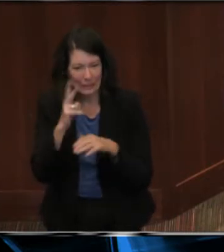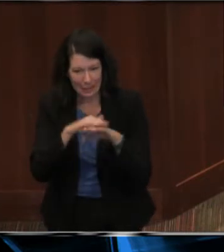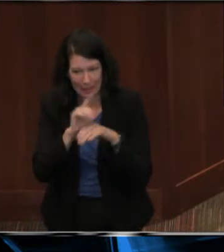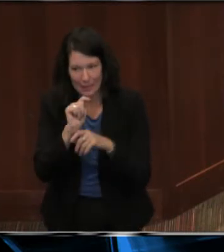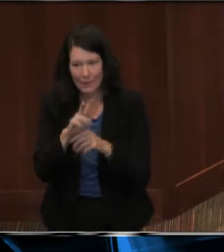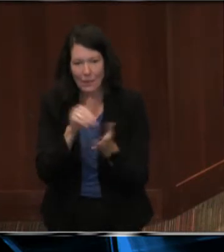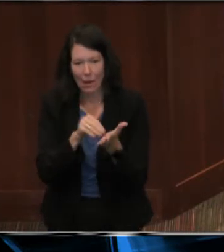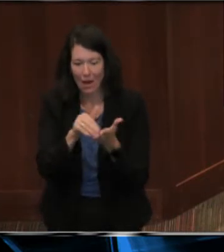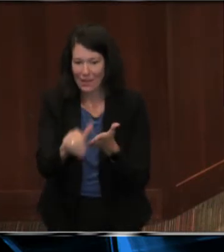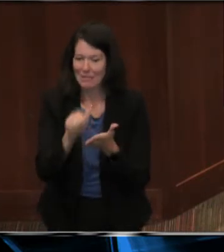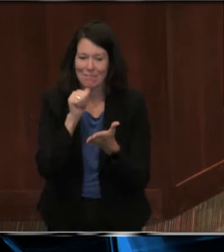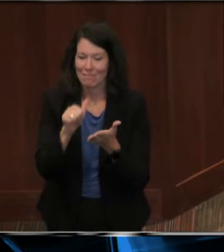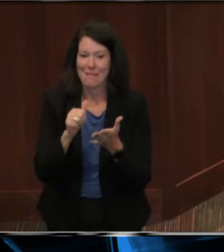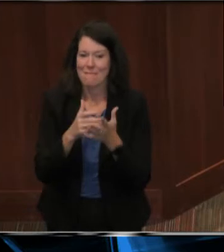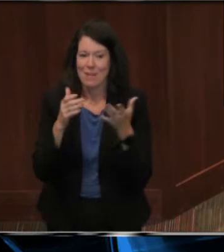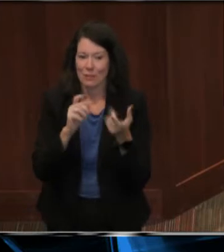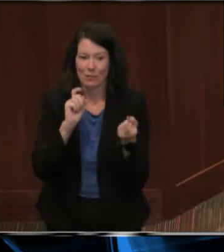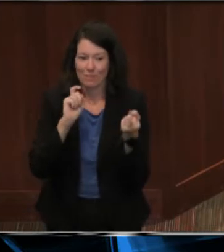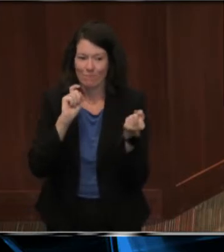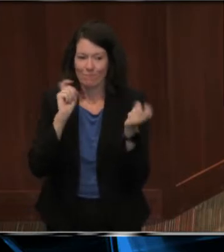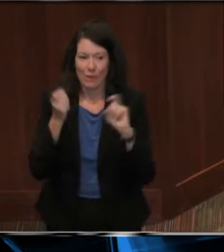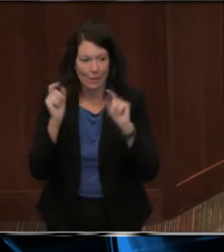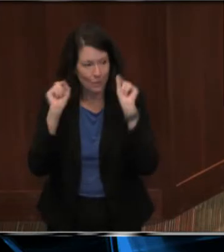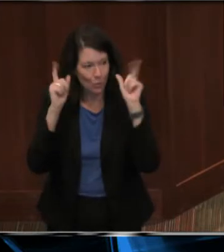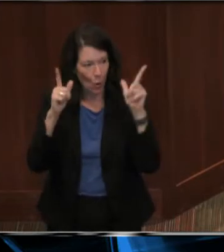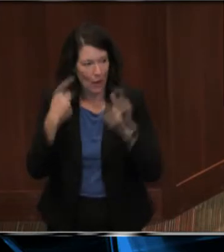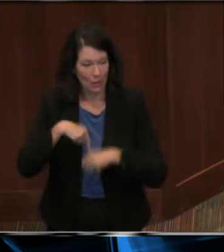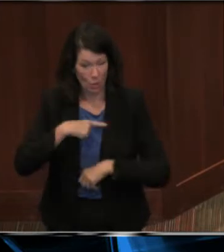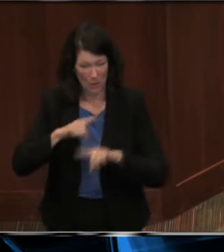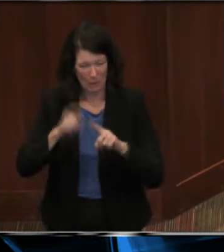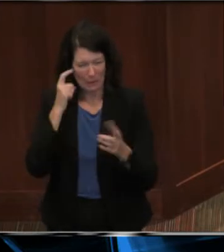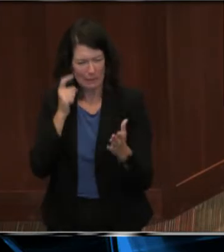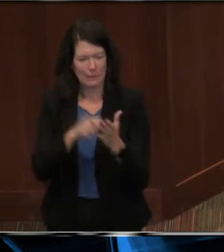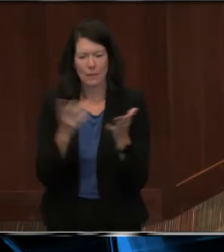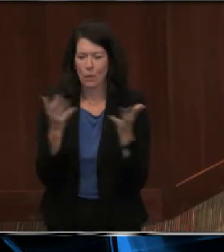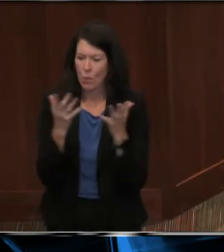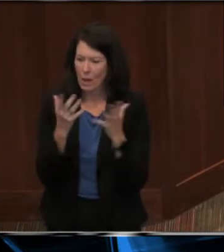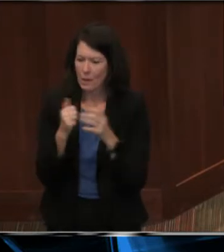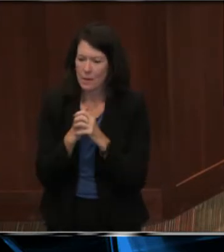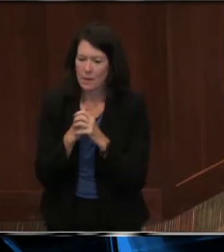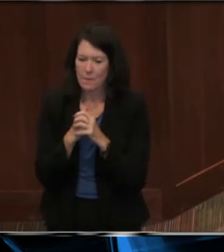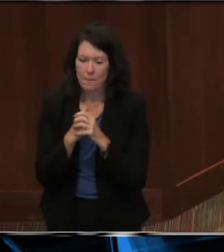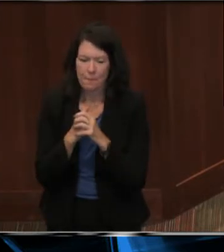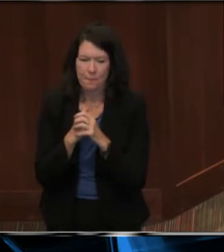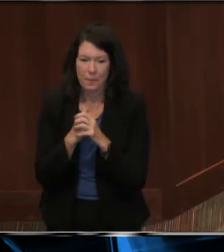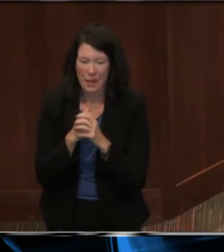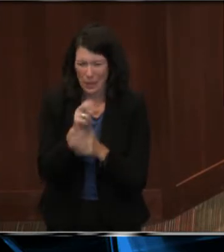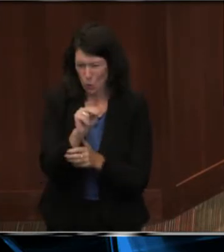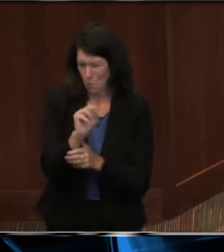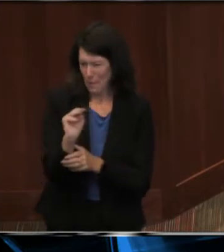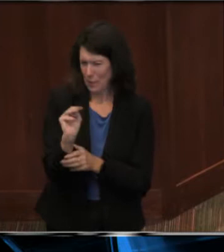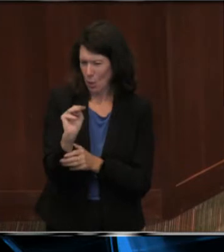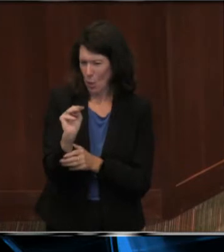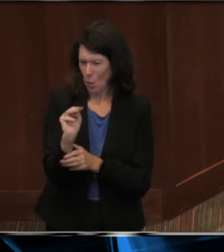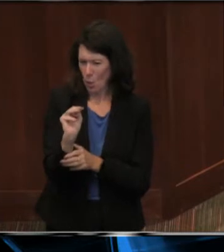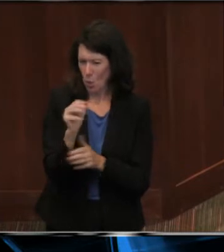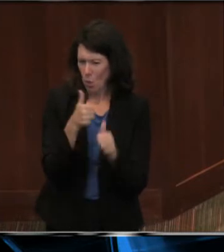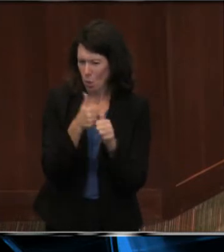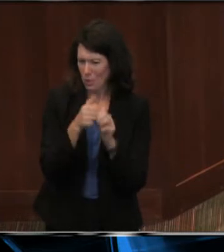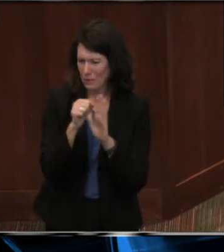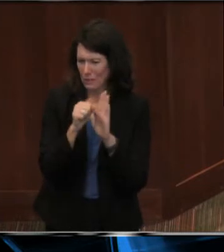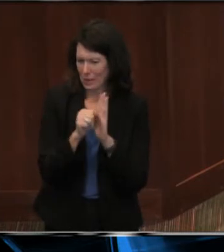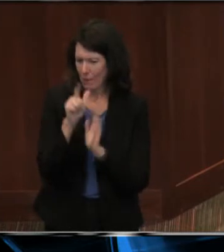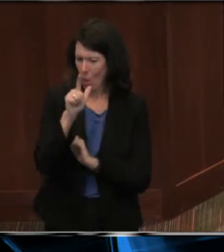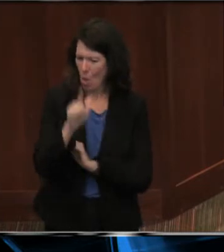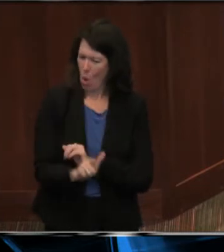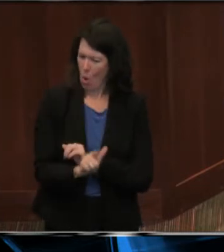any significant surprise to us. What stands out, though, is in the midst of that, New Mexico is kind